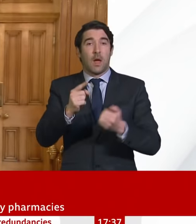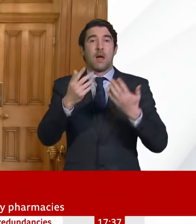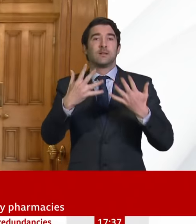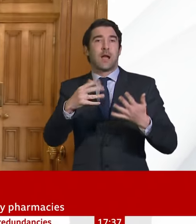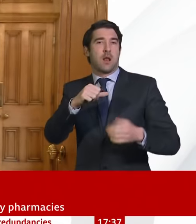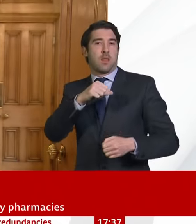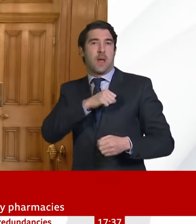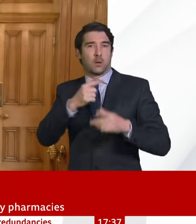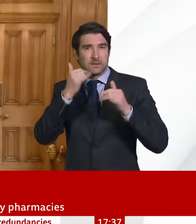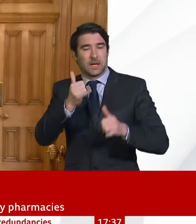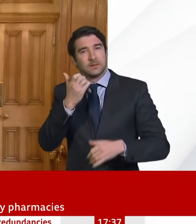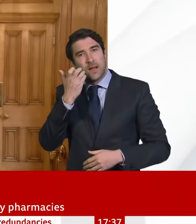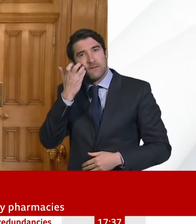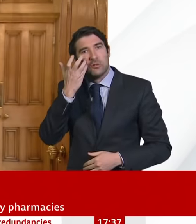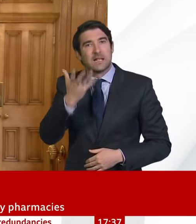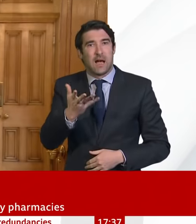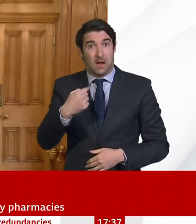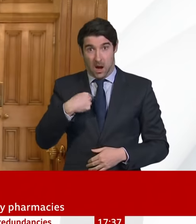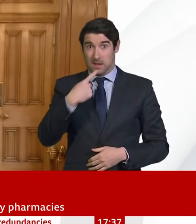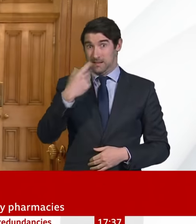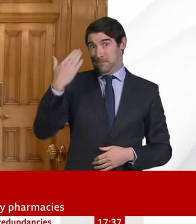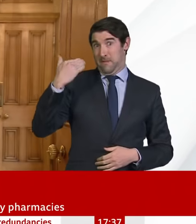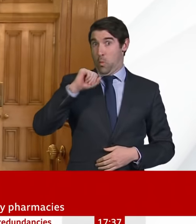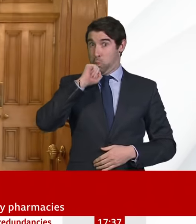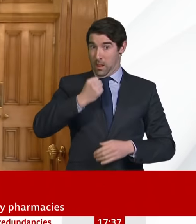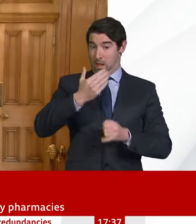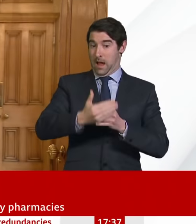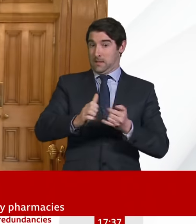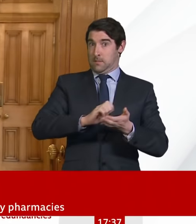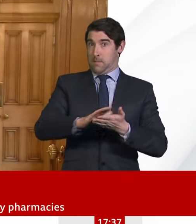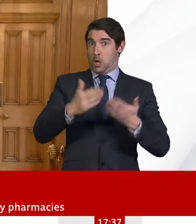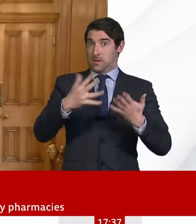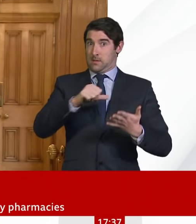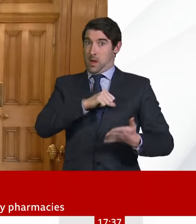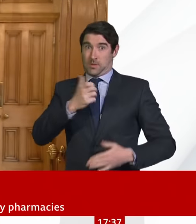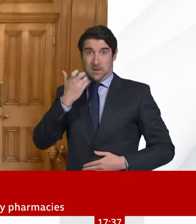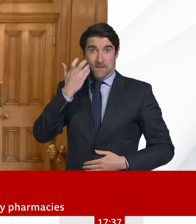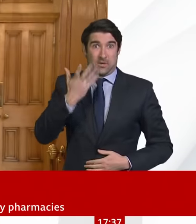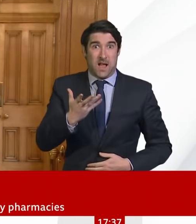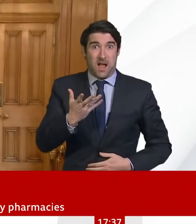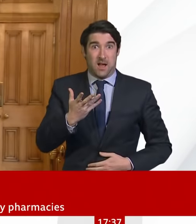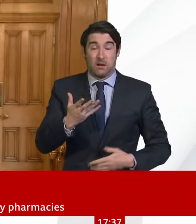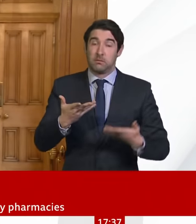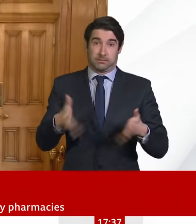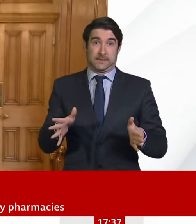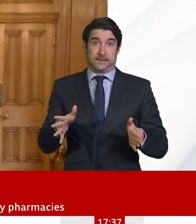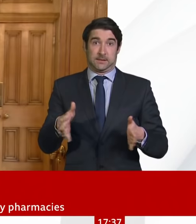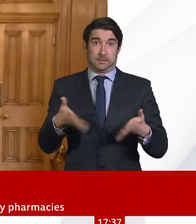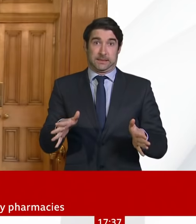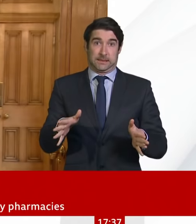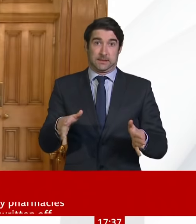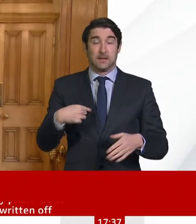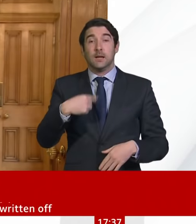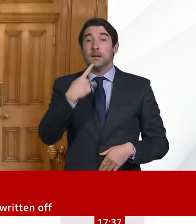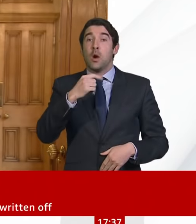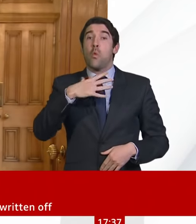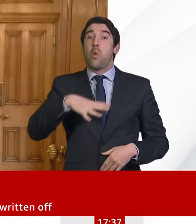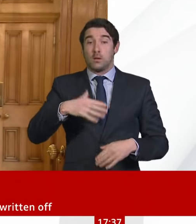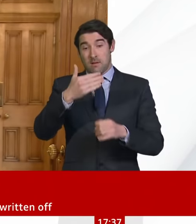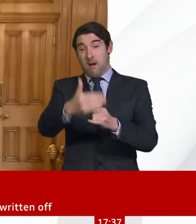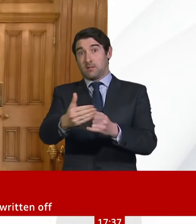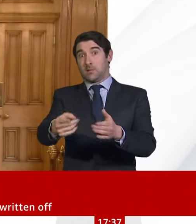on time, by the end of March, as committed. And we're committed to reaching 25,000 tests per day by the end of April